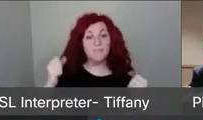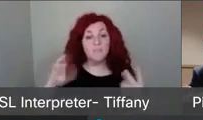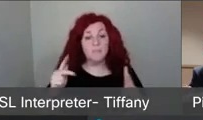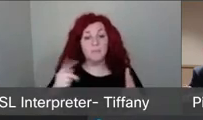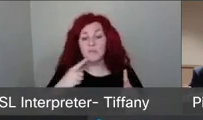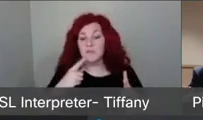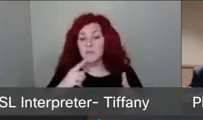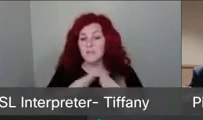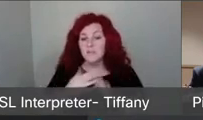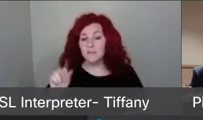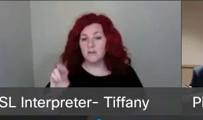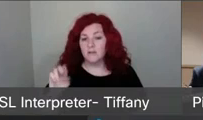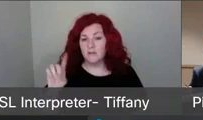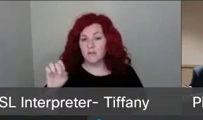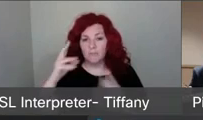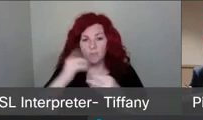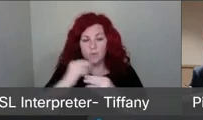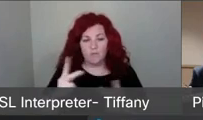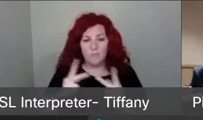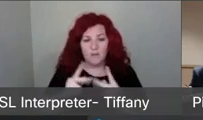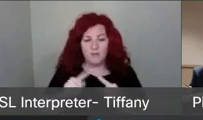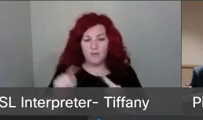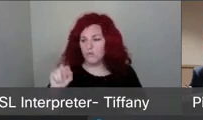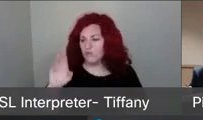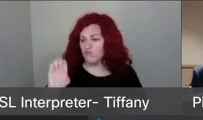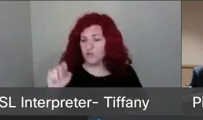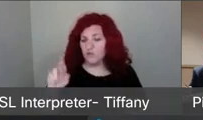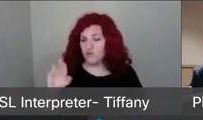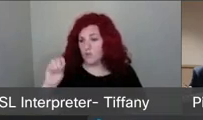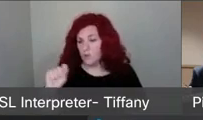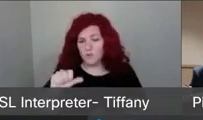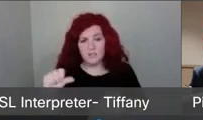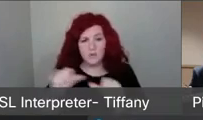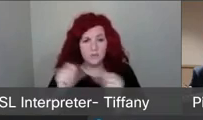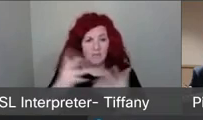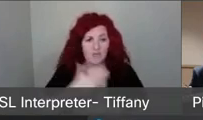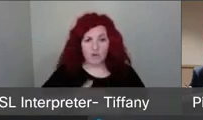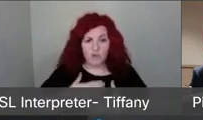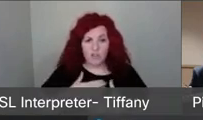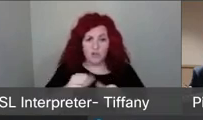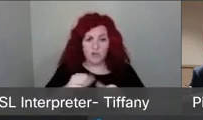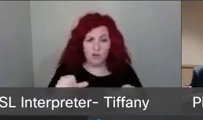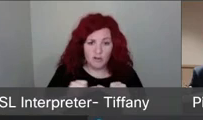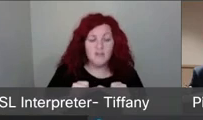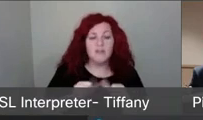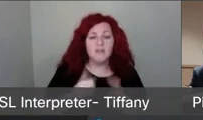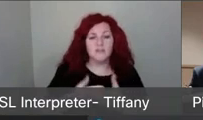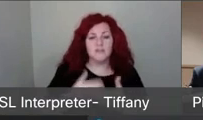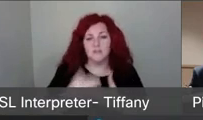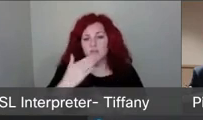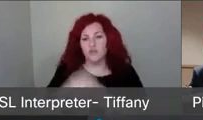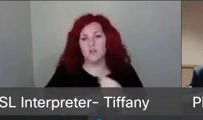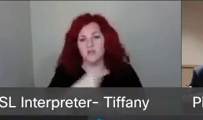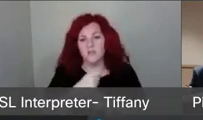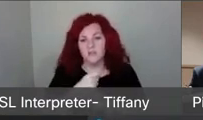Avondale is a very beautiful place with the Tres Rios area, many recreational areas. We're very close to Goodyear